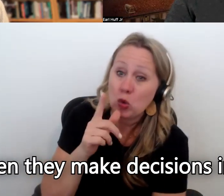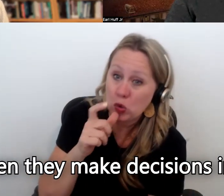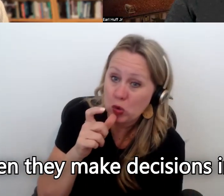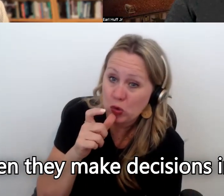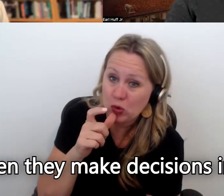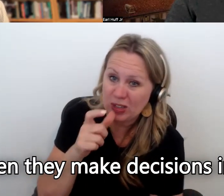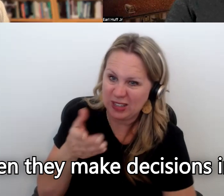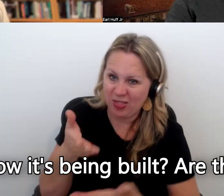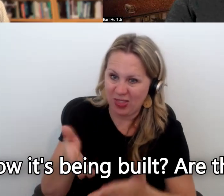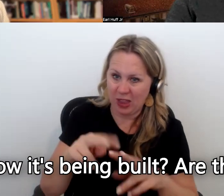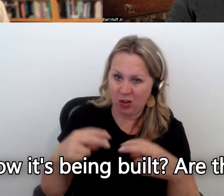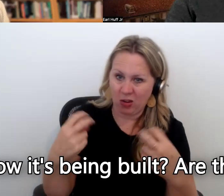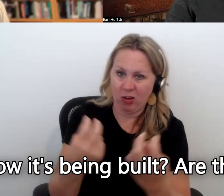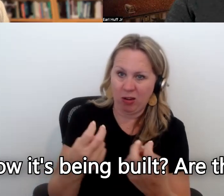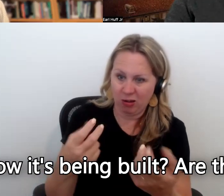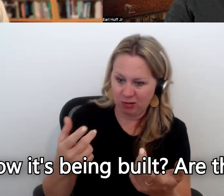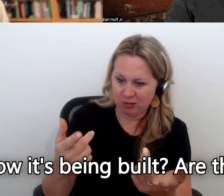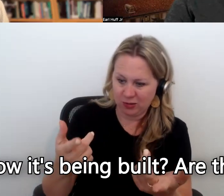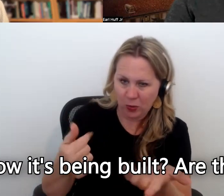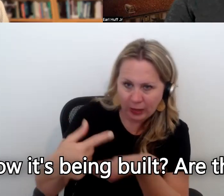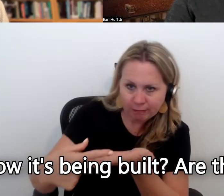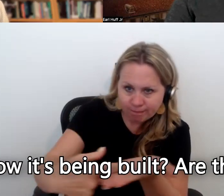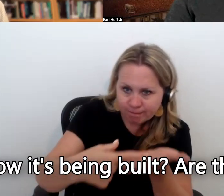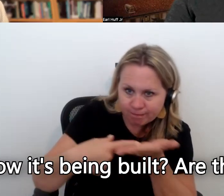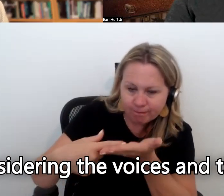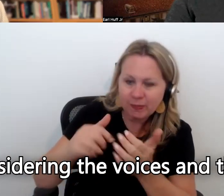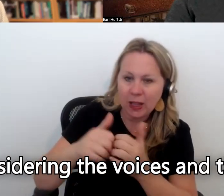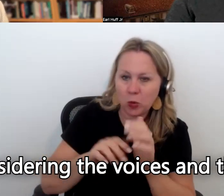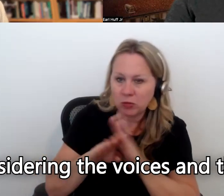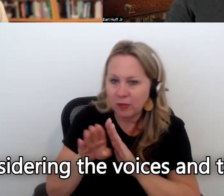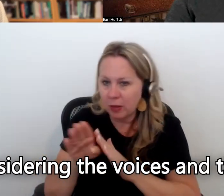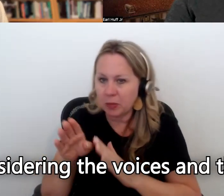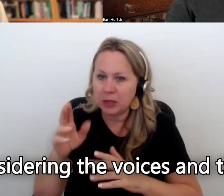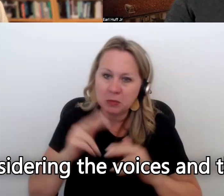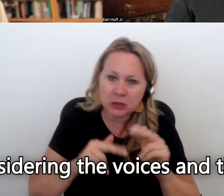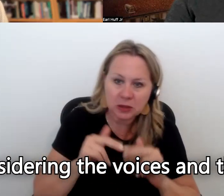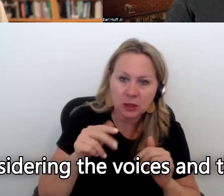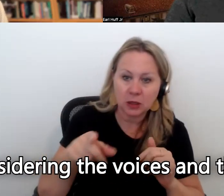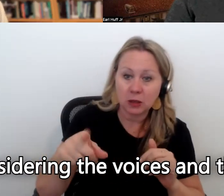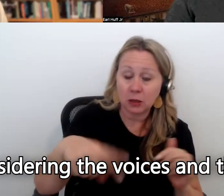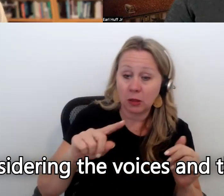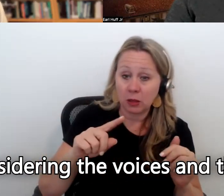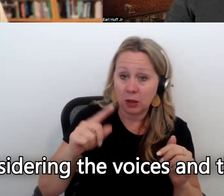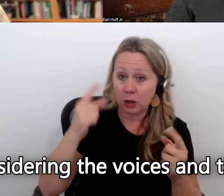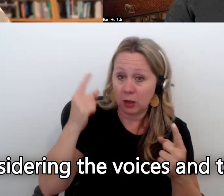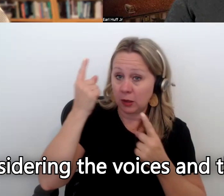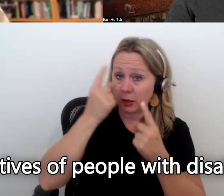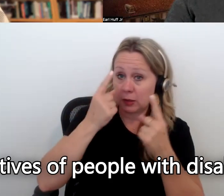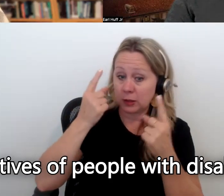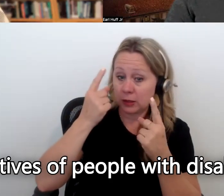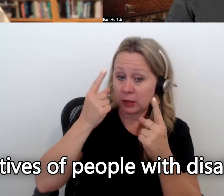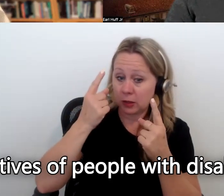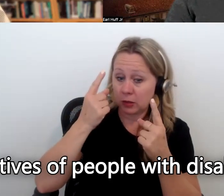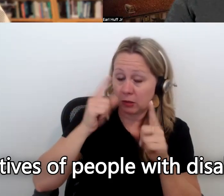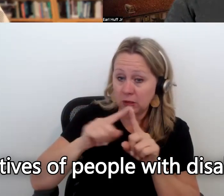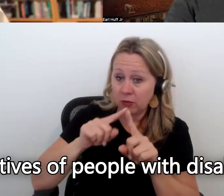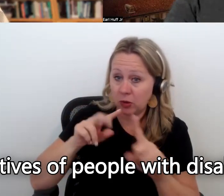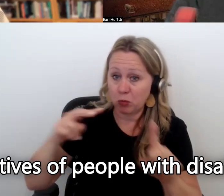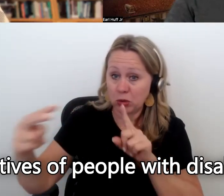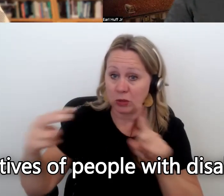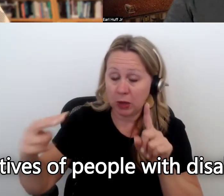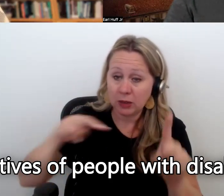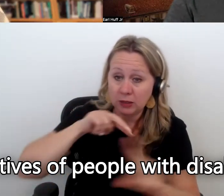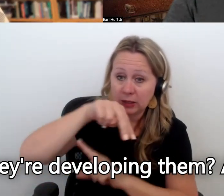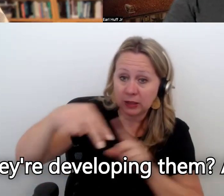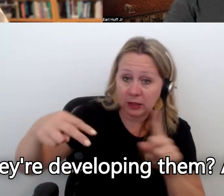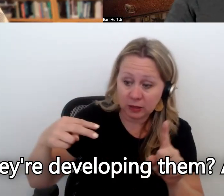make decisions in terms of how it's being built. Are they considering the voices and the perspectives of people